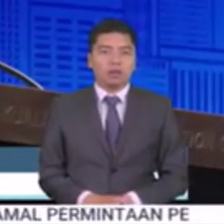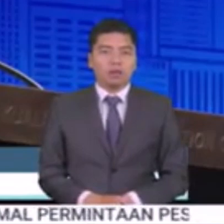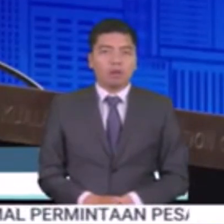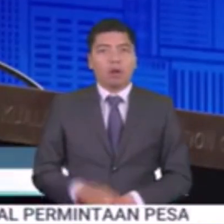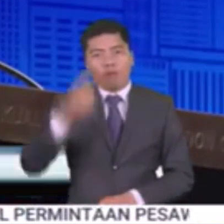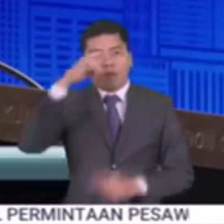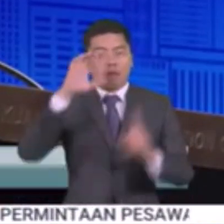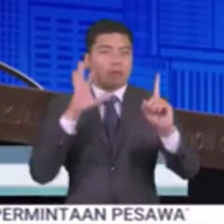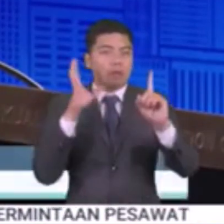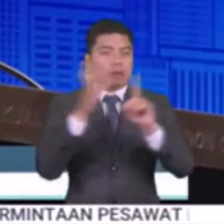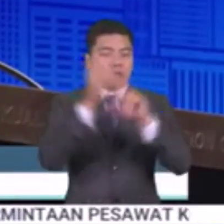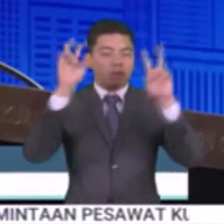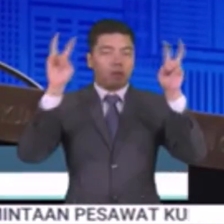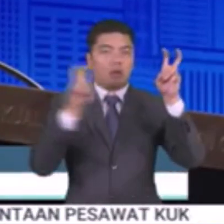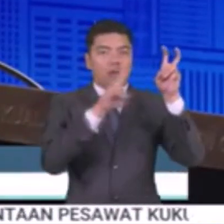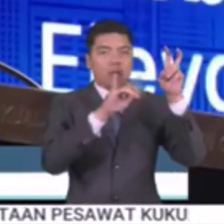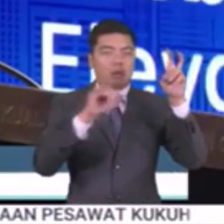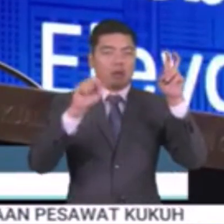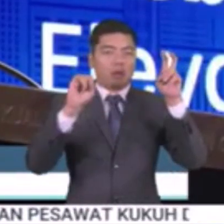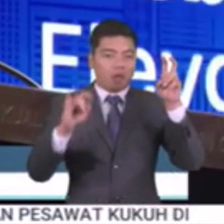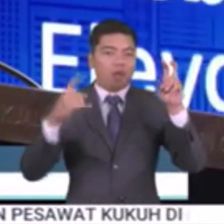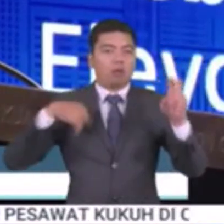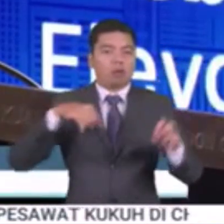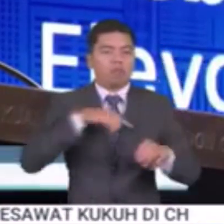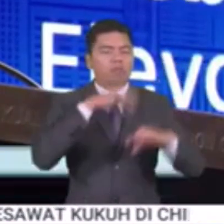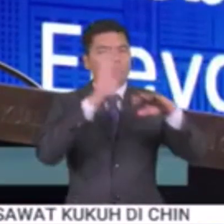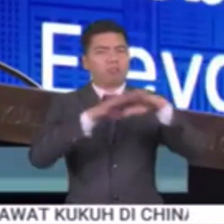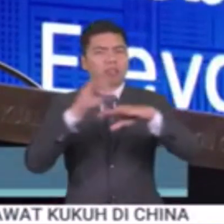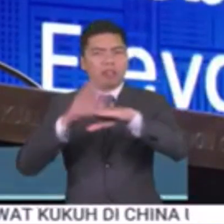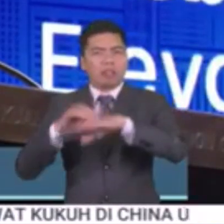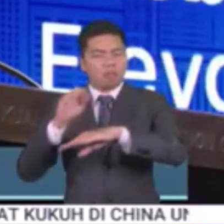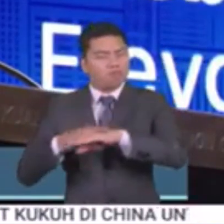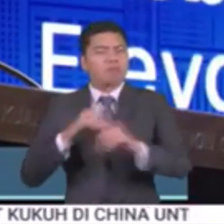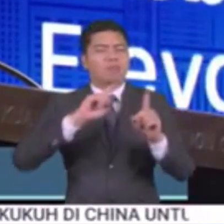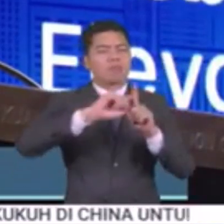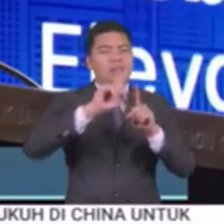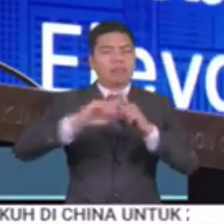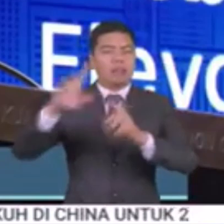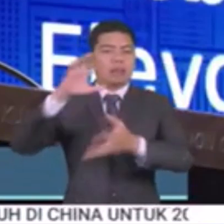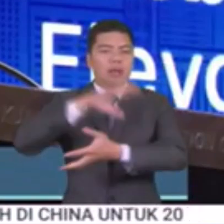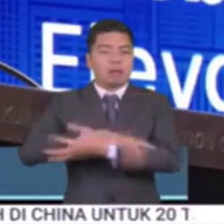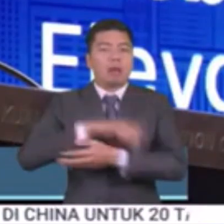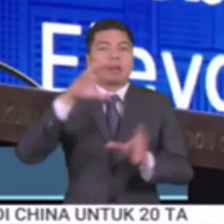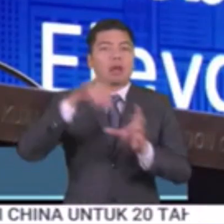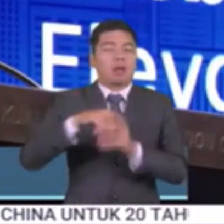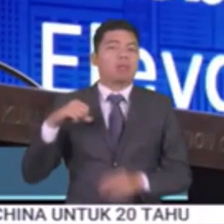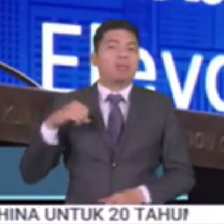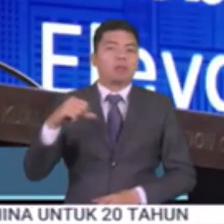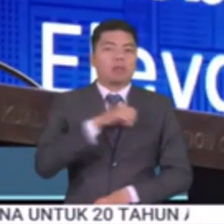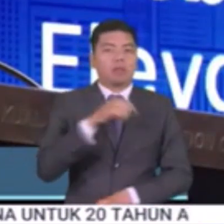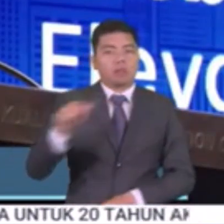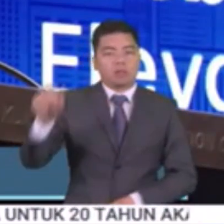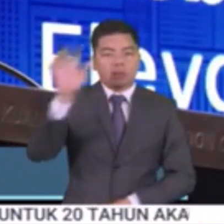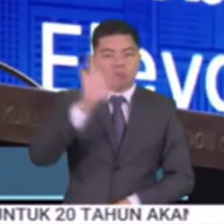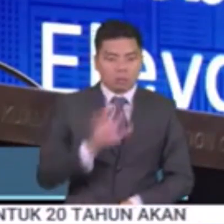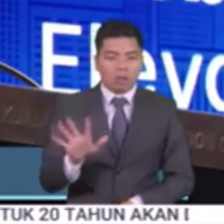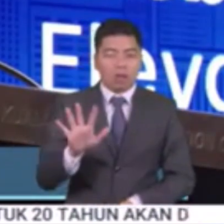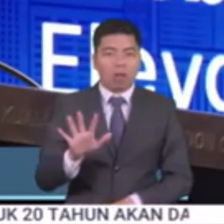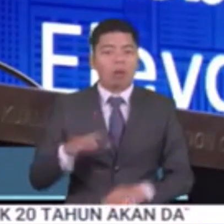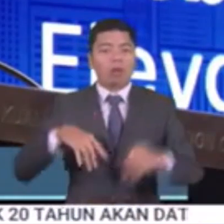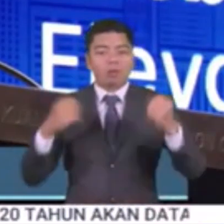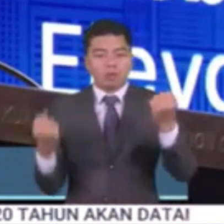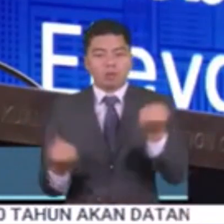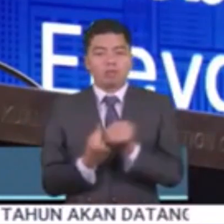In achieving this vision, we require multilateral partnership among ASEAN member states, supported by